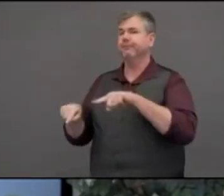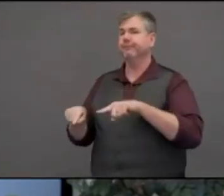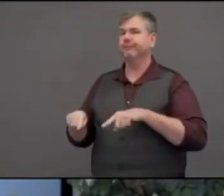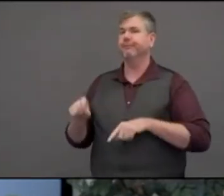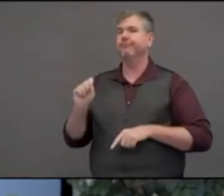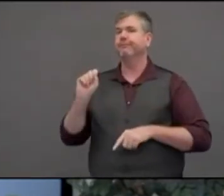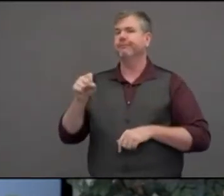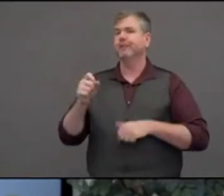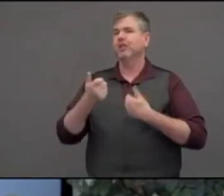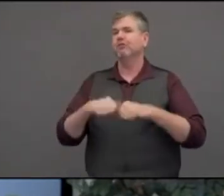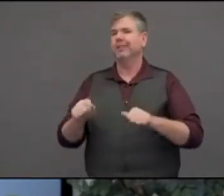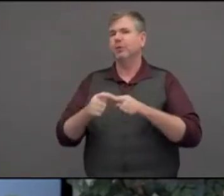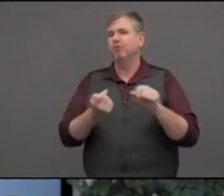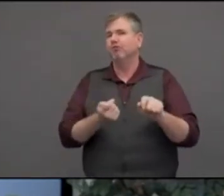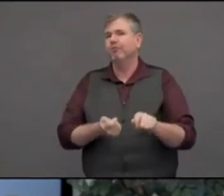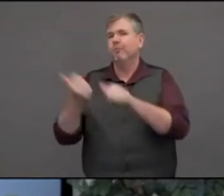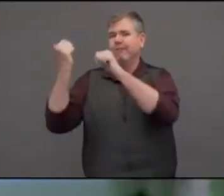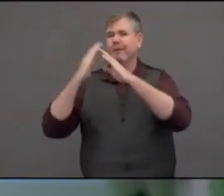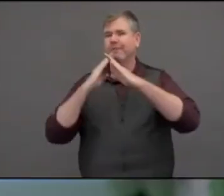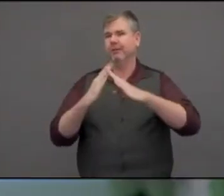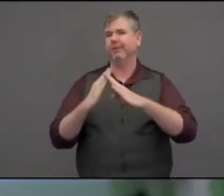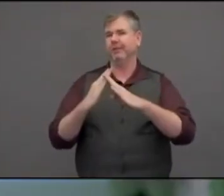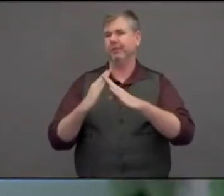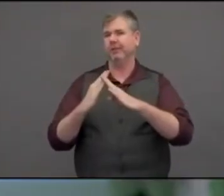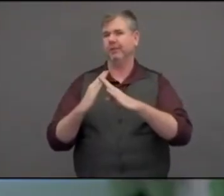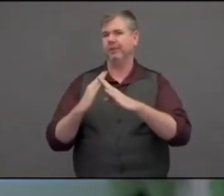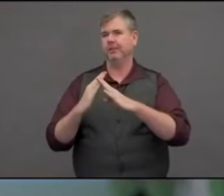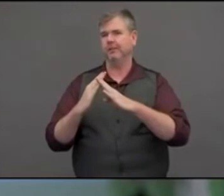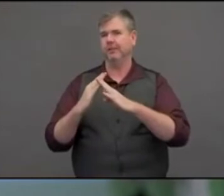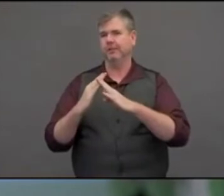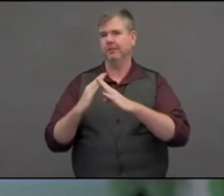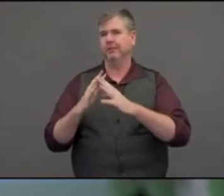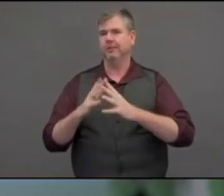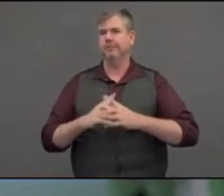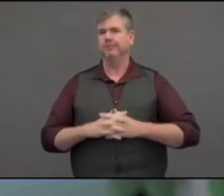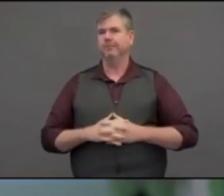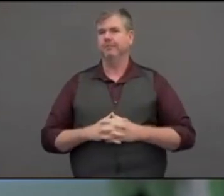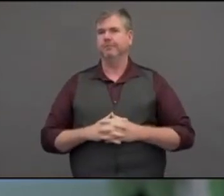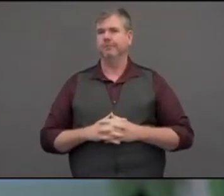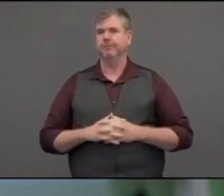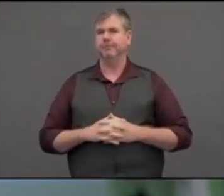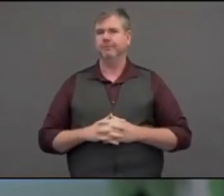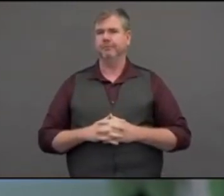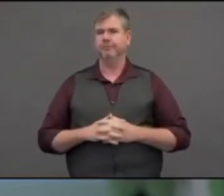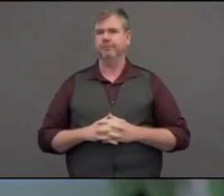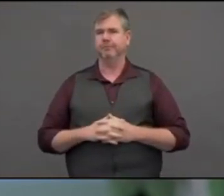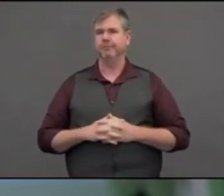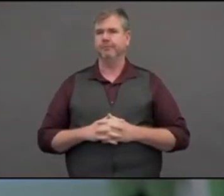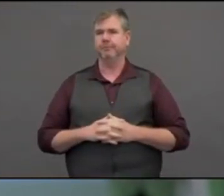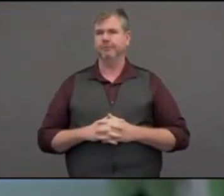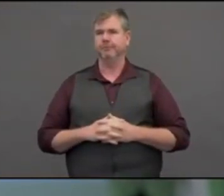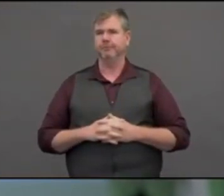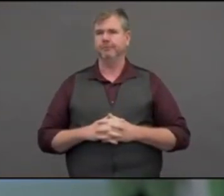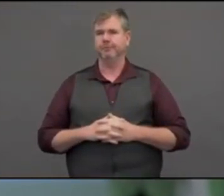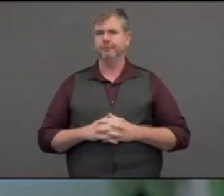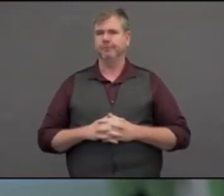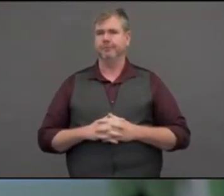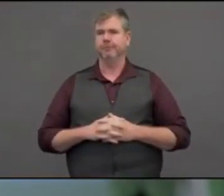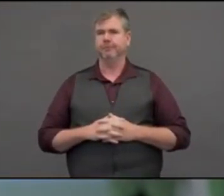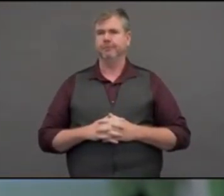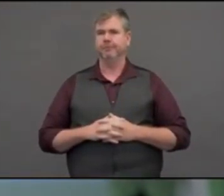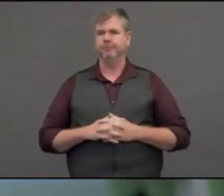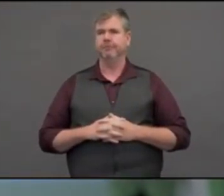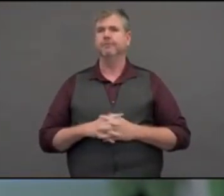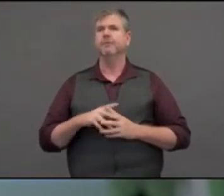were reporting to us as challenges to actually getting testing and getting tested quickly. So